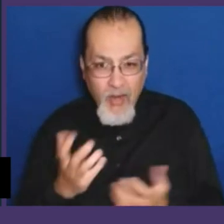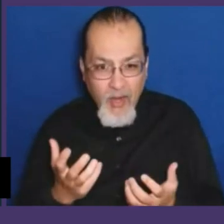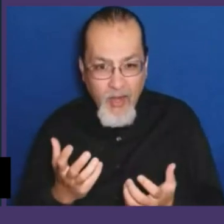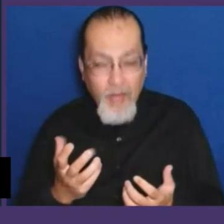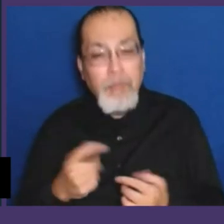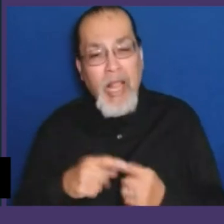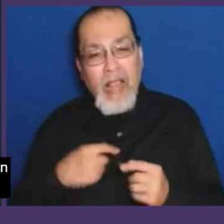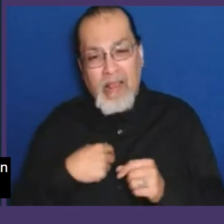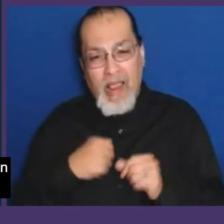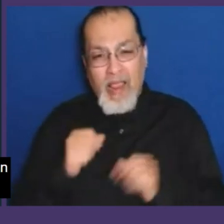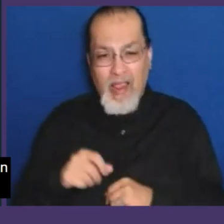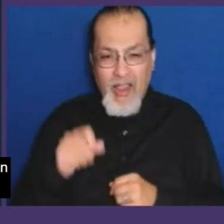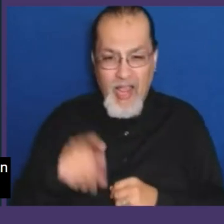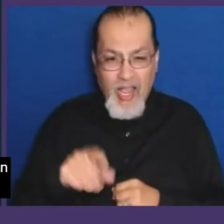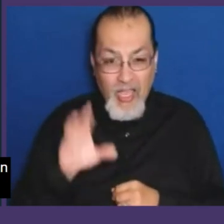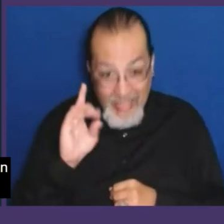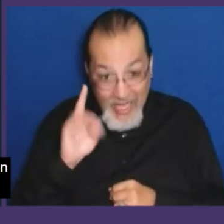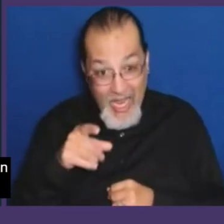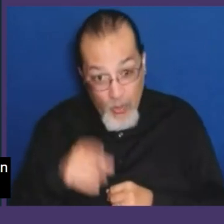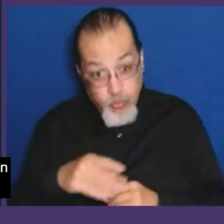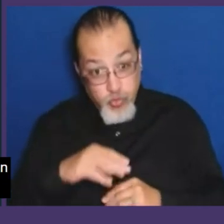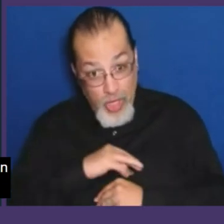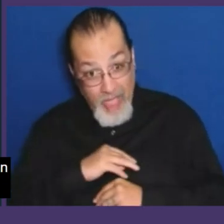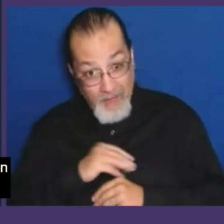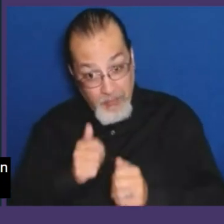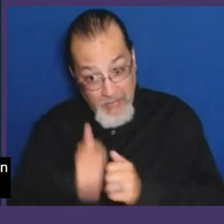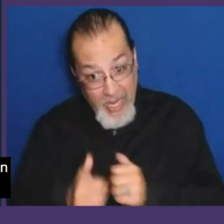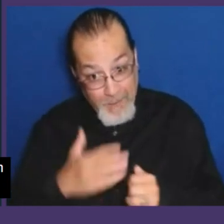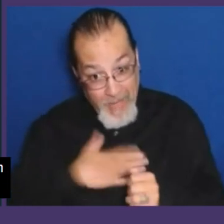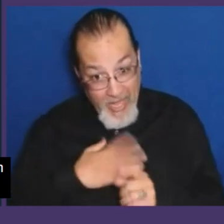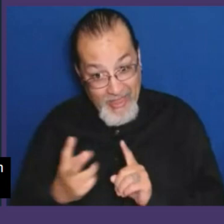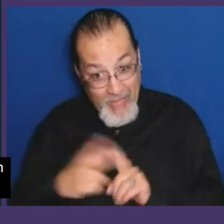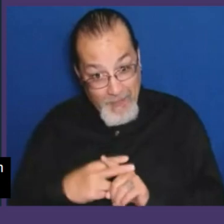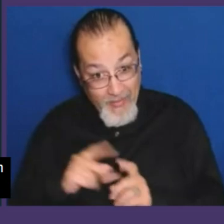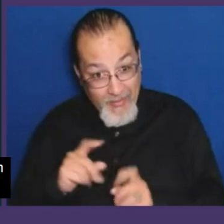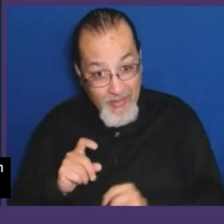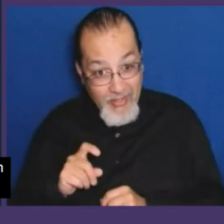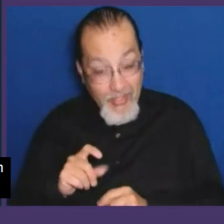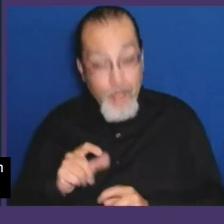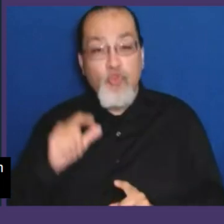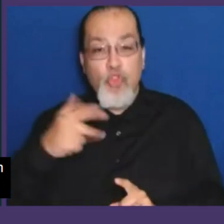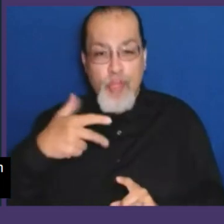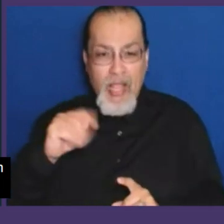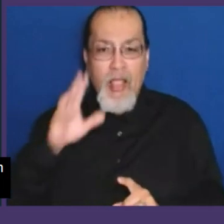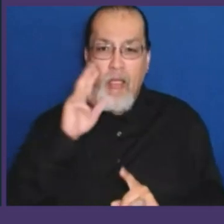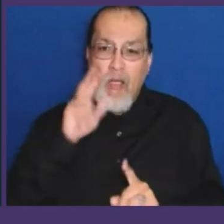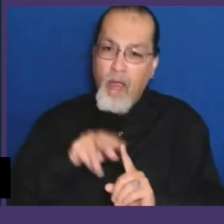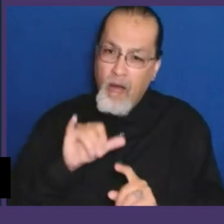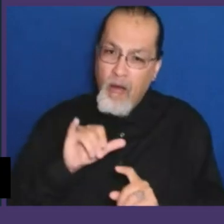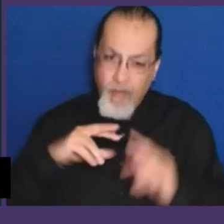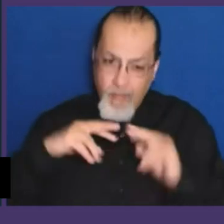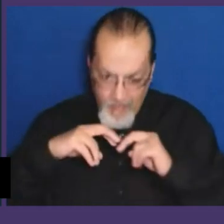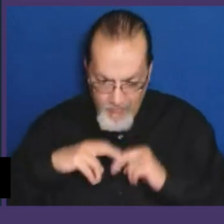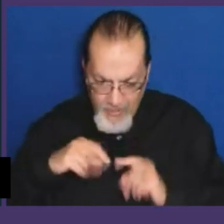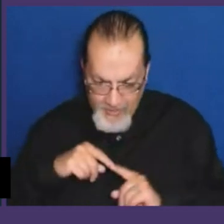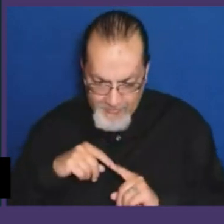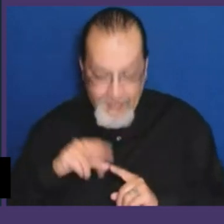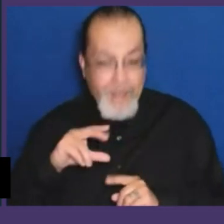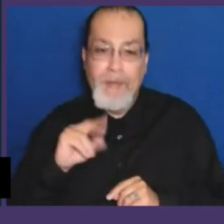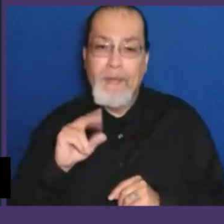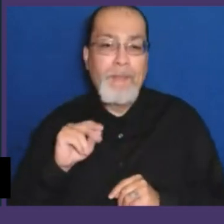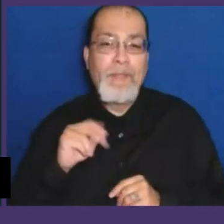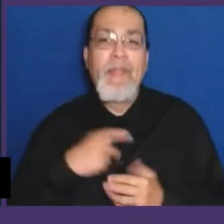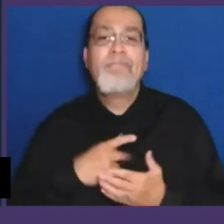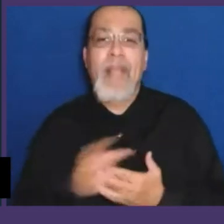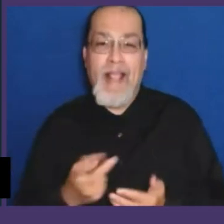well that it did not meet the assignment. It just kind of got unlucky in its sampling. And so it will tell you, no, I didn't actually meet the assignment. Let me try again.